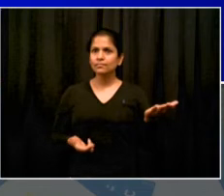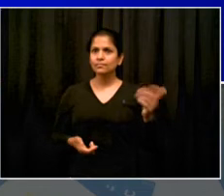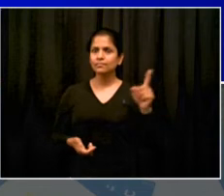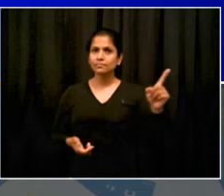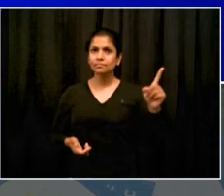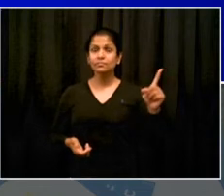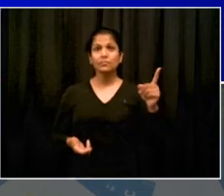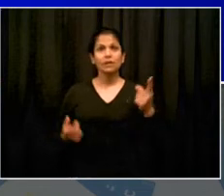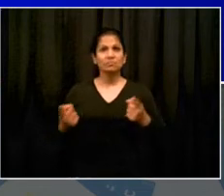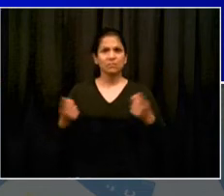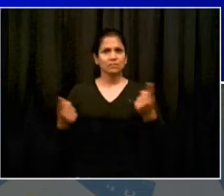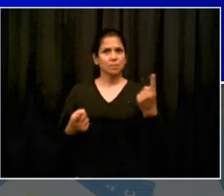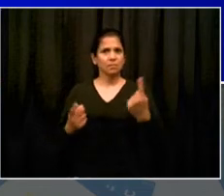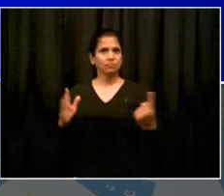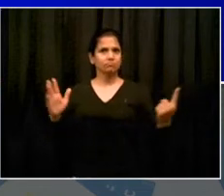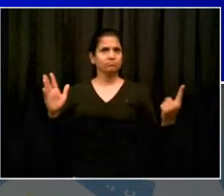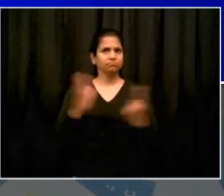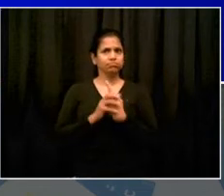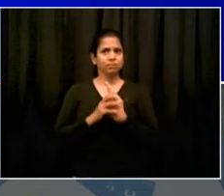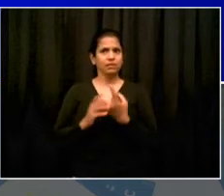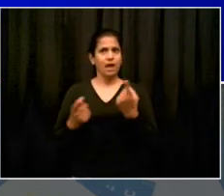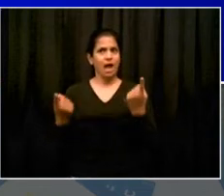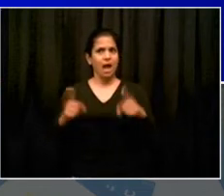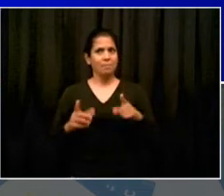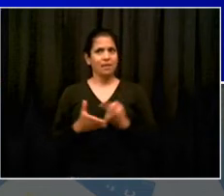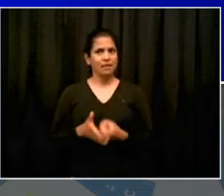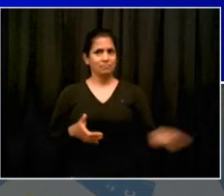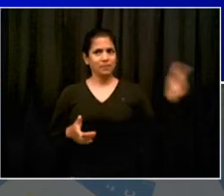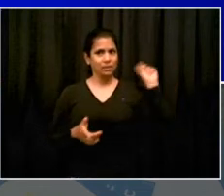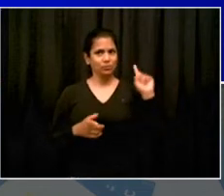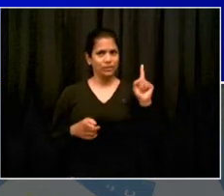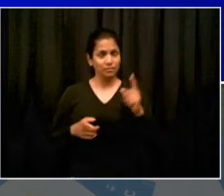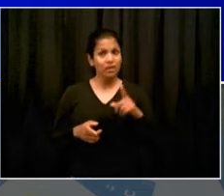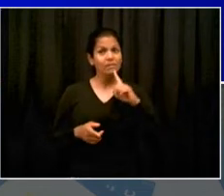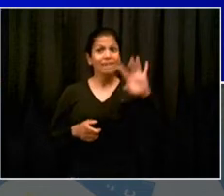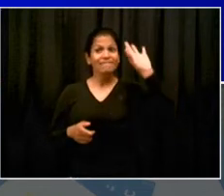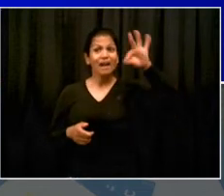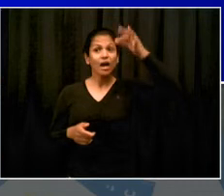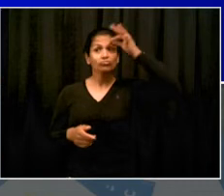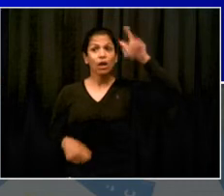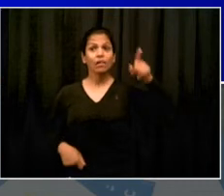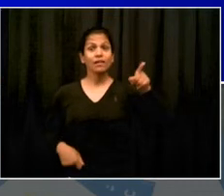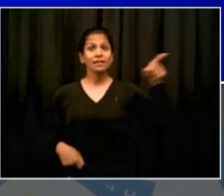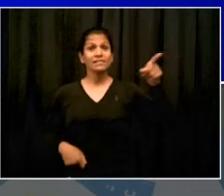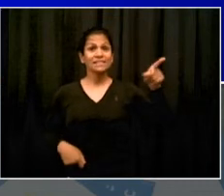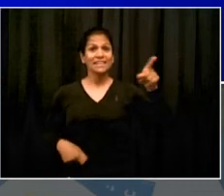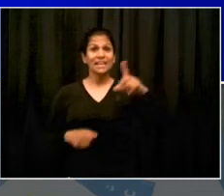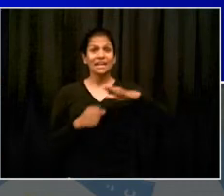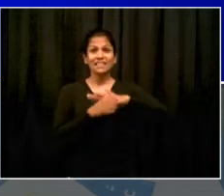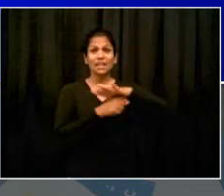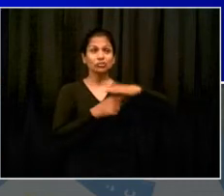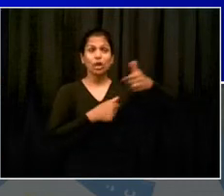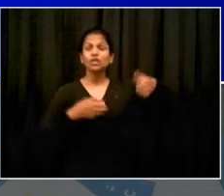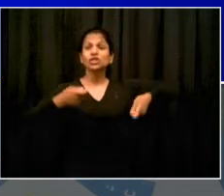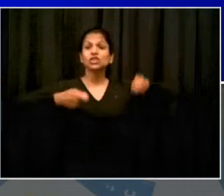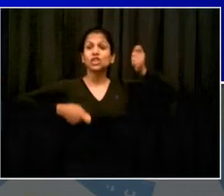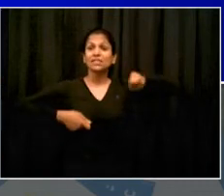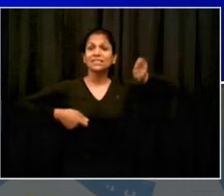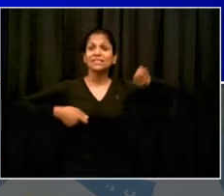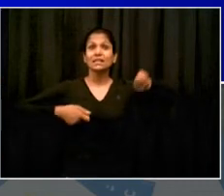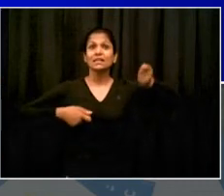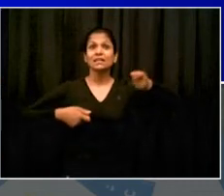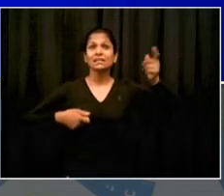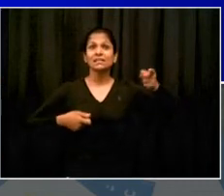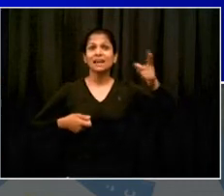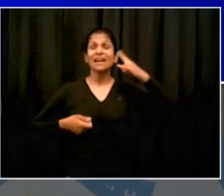week. A district court judge, federal district court judge in California, issued a preliminary injunction preventing the Trump administration from